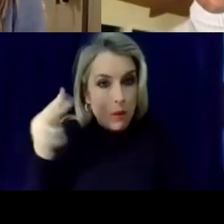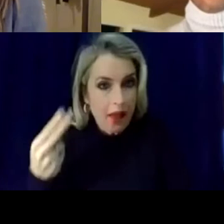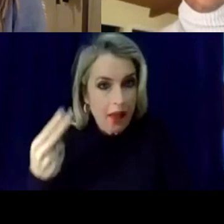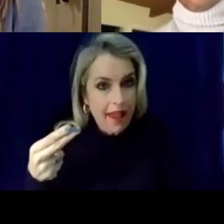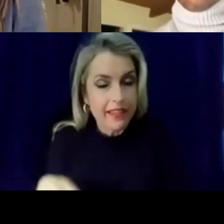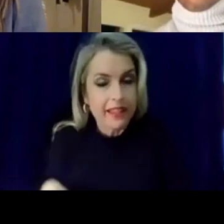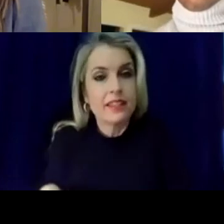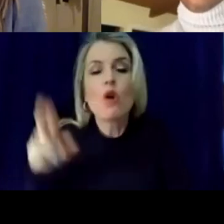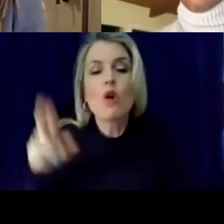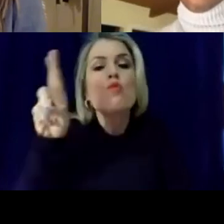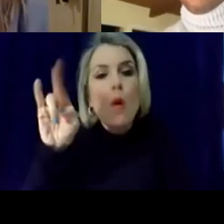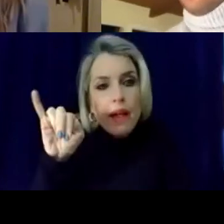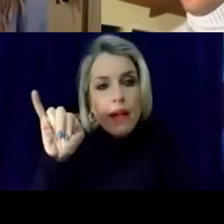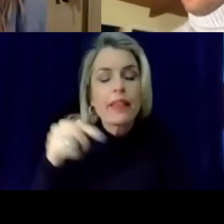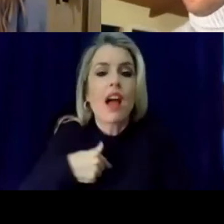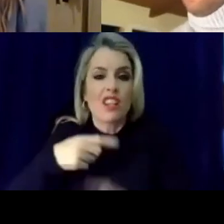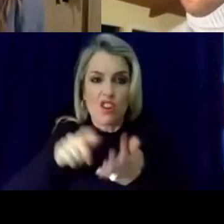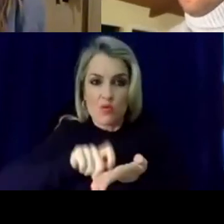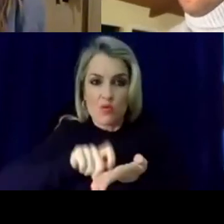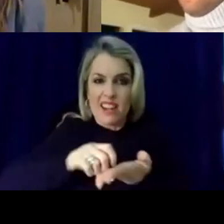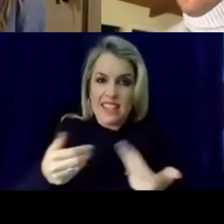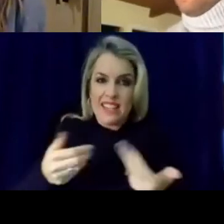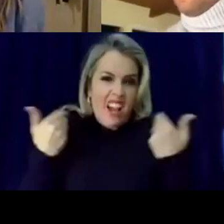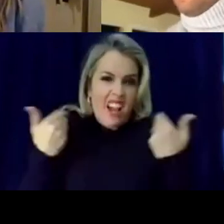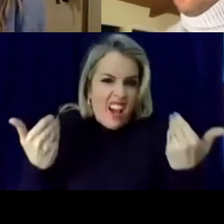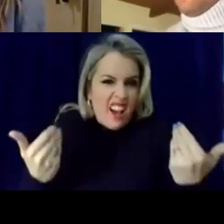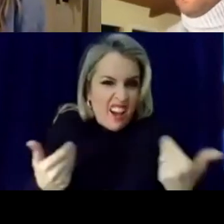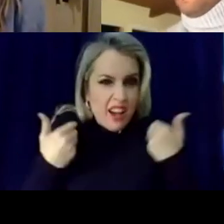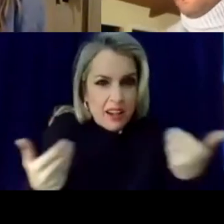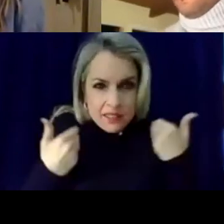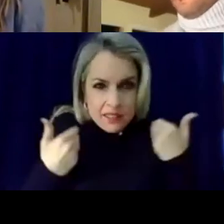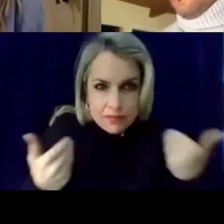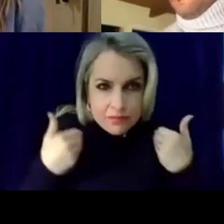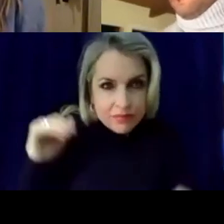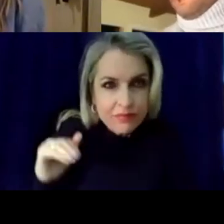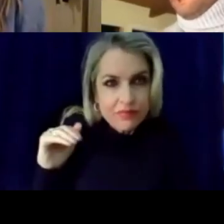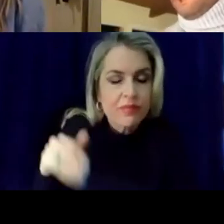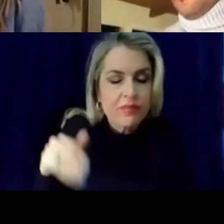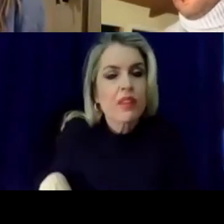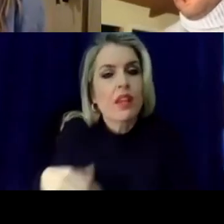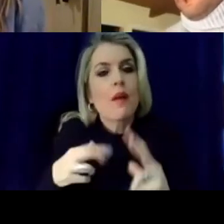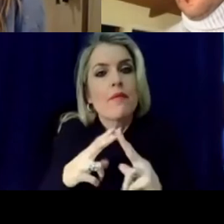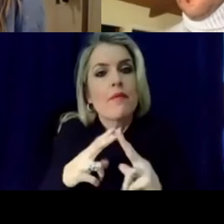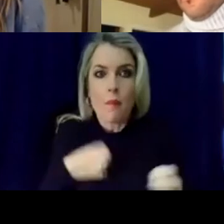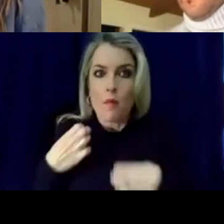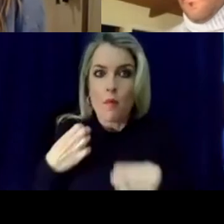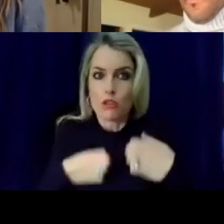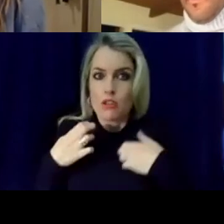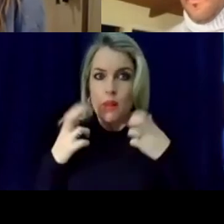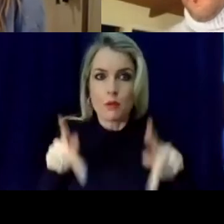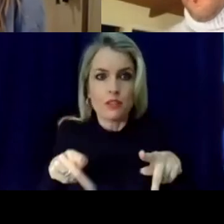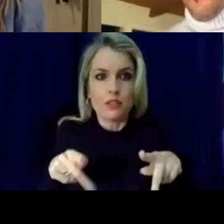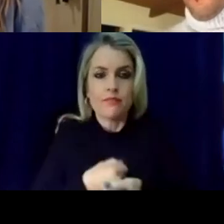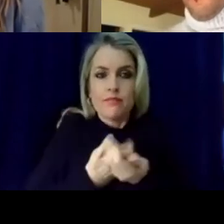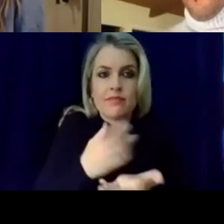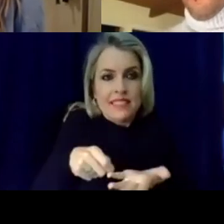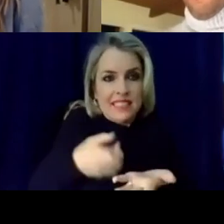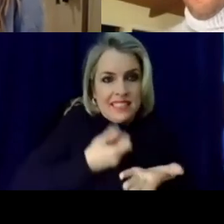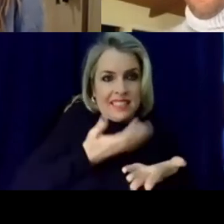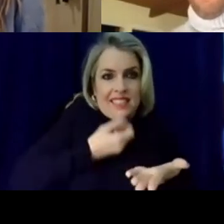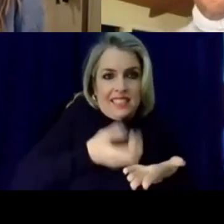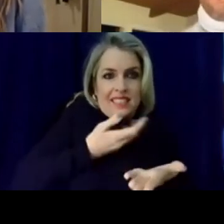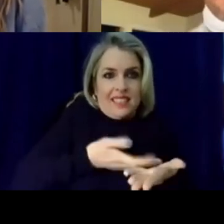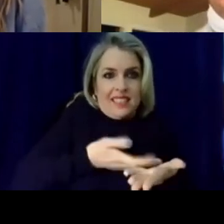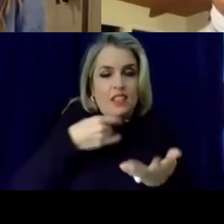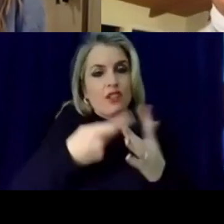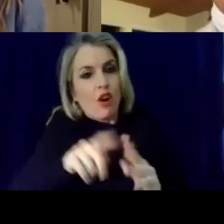started writing when I was very, very young because I'm a very emotional person and needed an outlet for it. So I